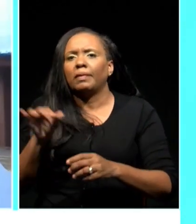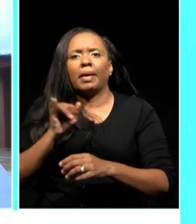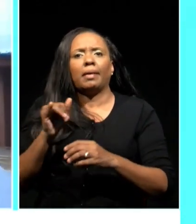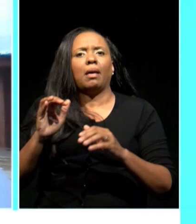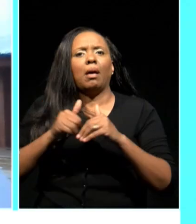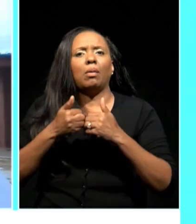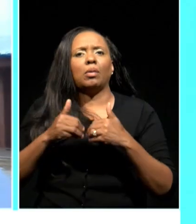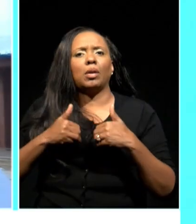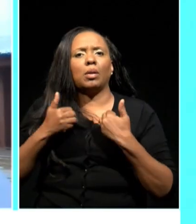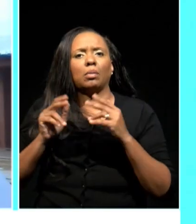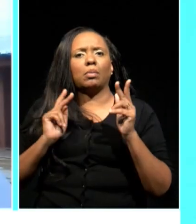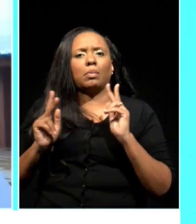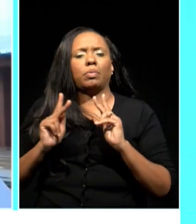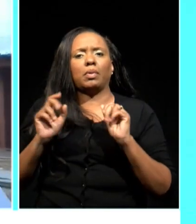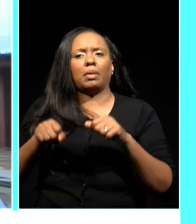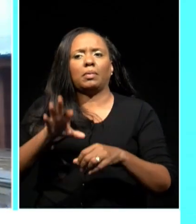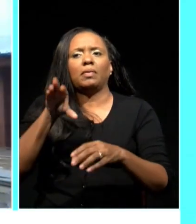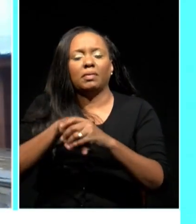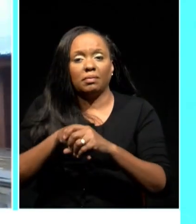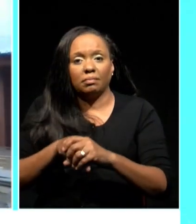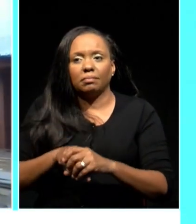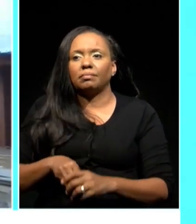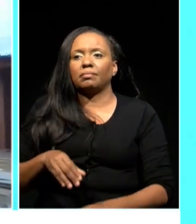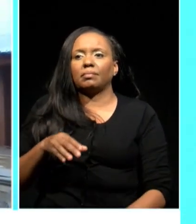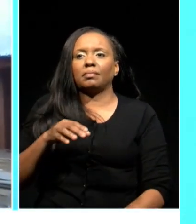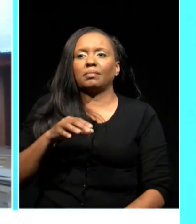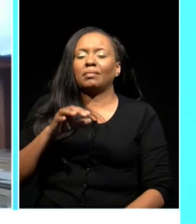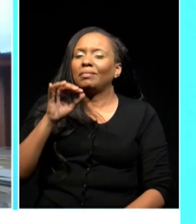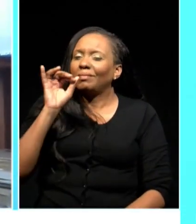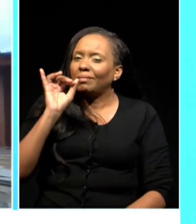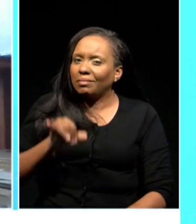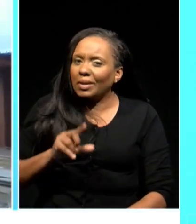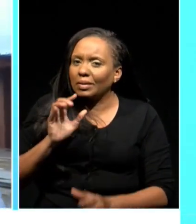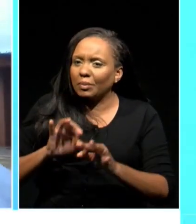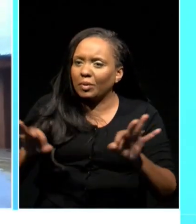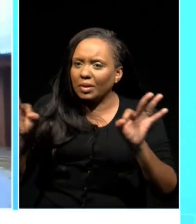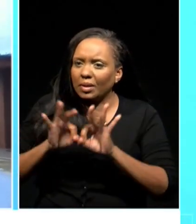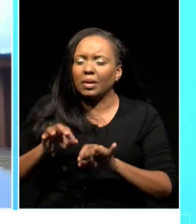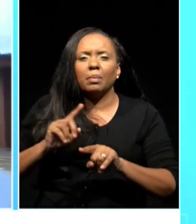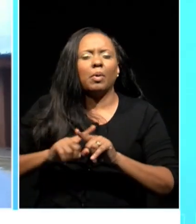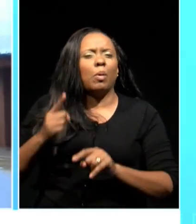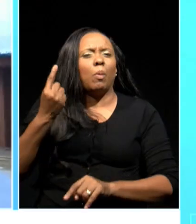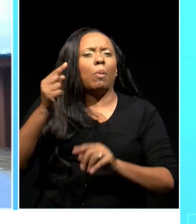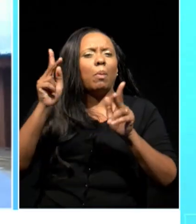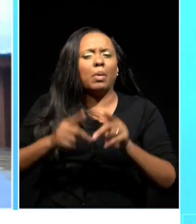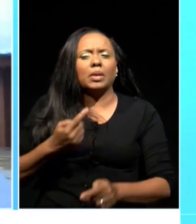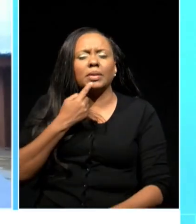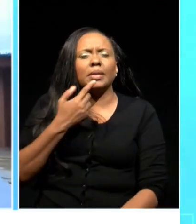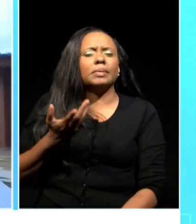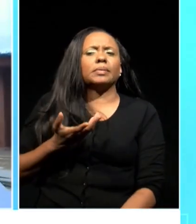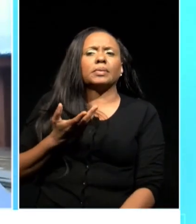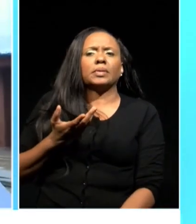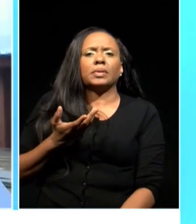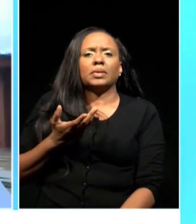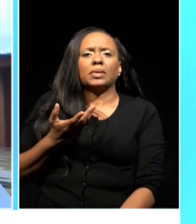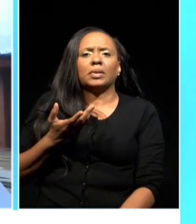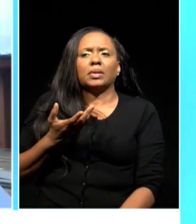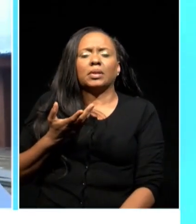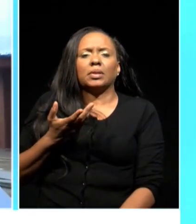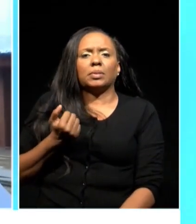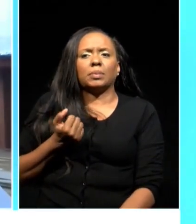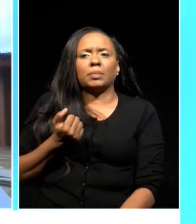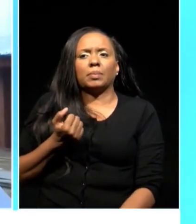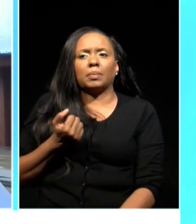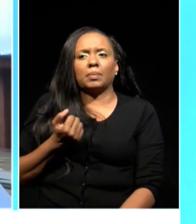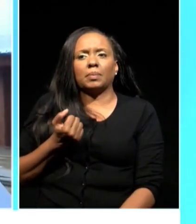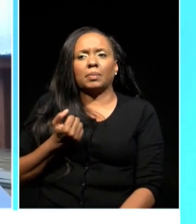you need to do for the 21st century. The question mark that came up in one's head in relation to that was the immensity of the proposal and